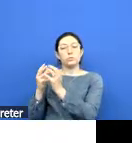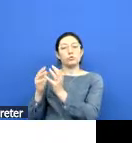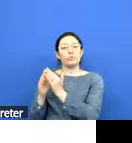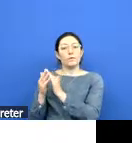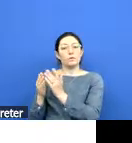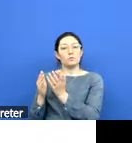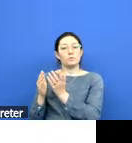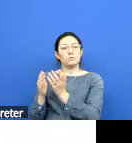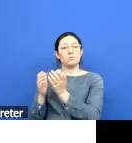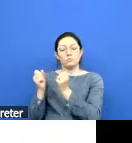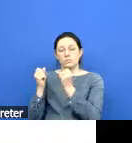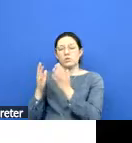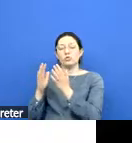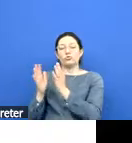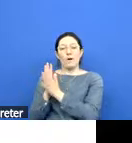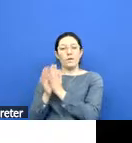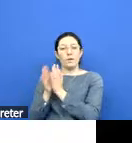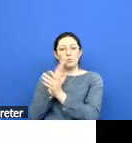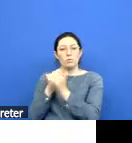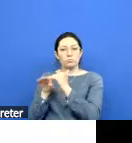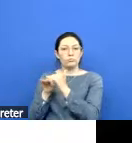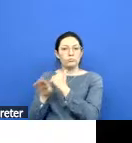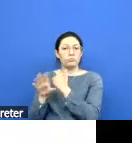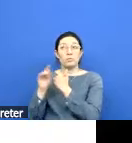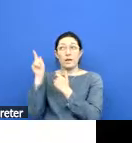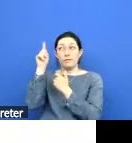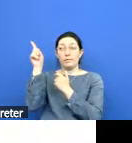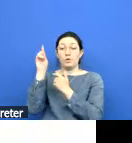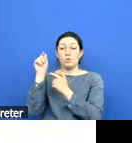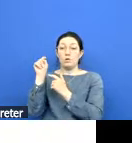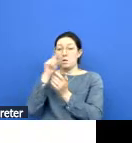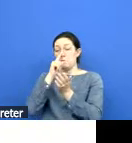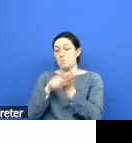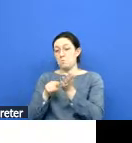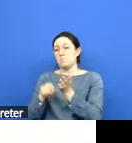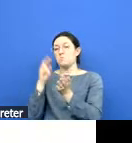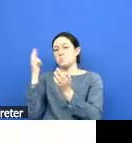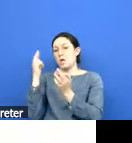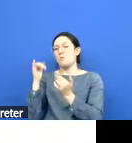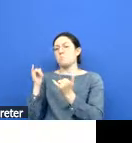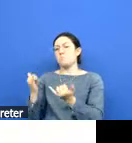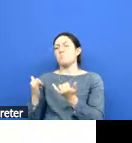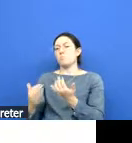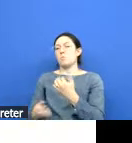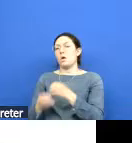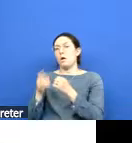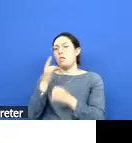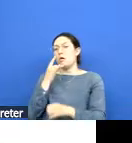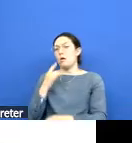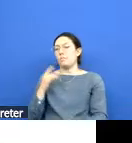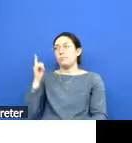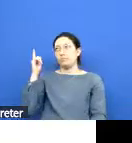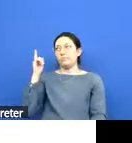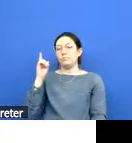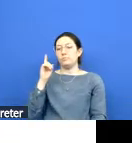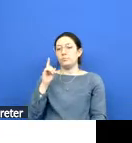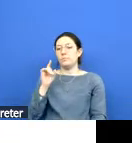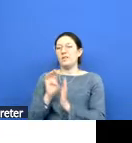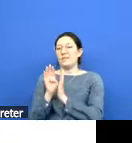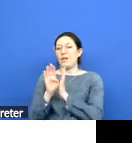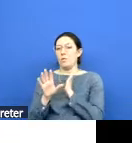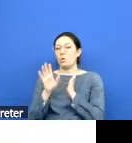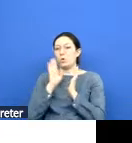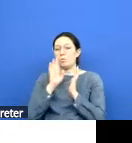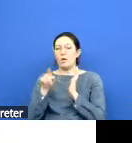and the warrants from the New York State DOT determine that a light's going to have to be put in there, the developer will have to put in a light at that